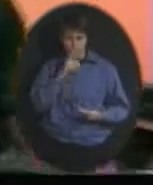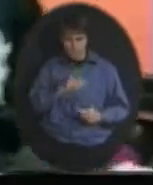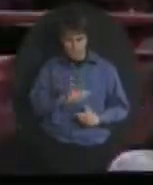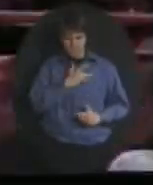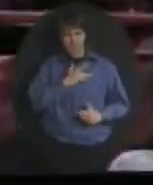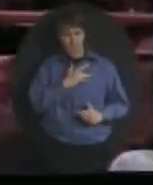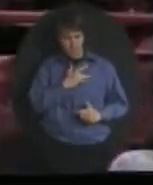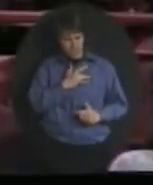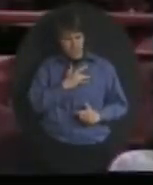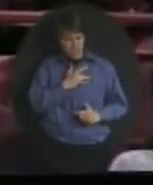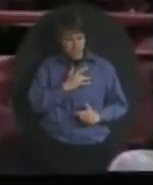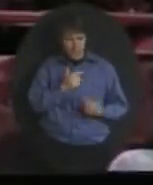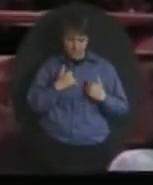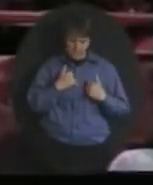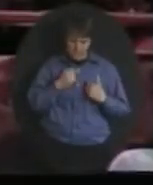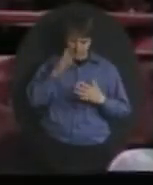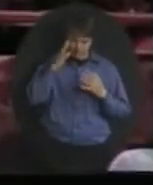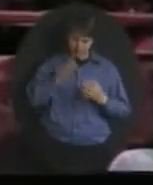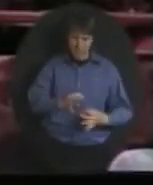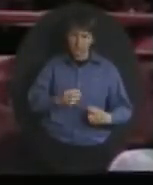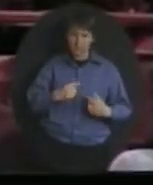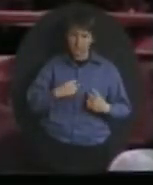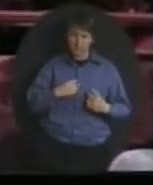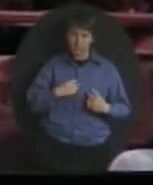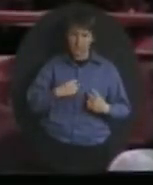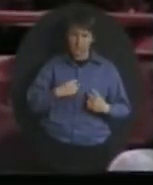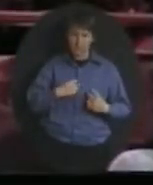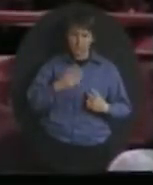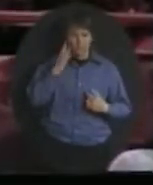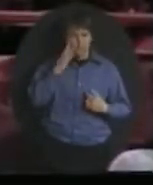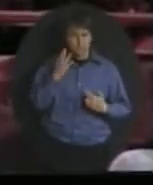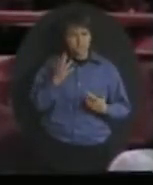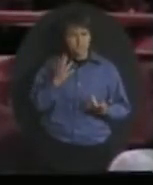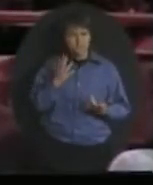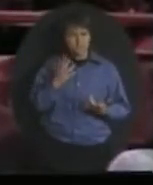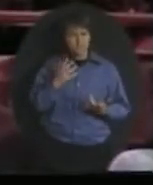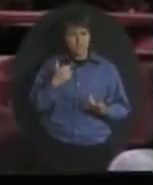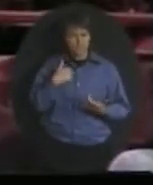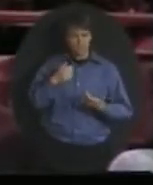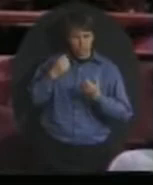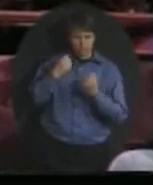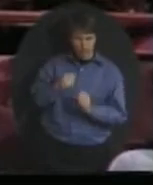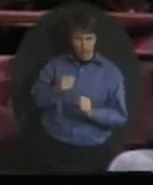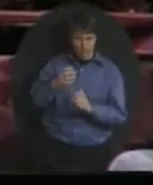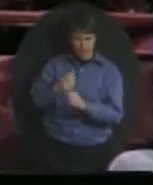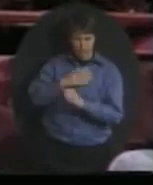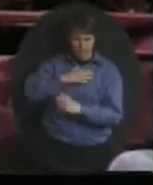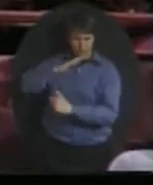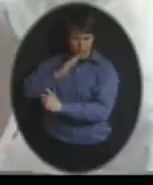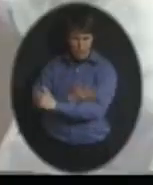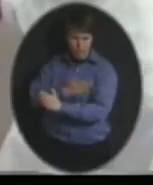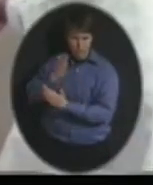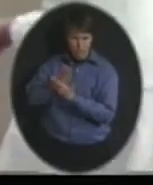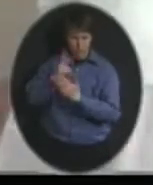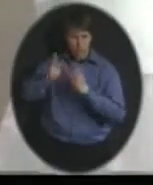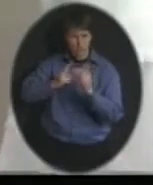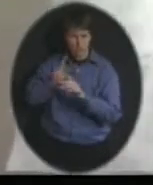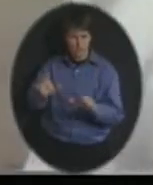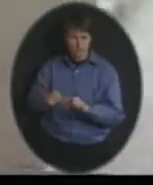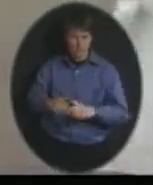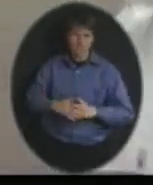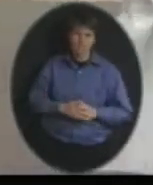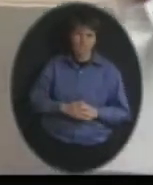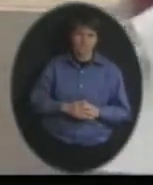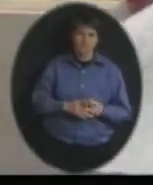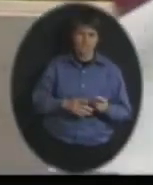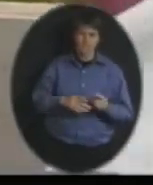with me, that I decided that, you know, we would try to get her some sort of activity. The Garners called